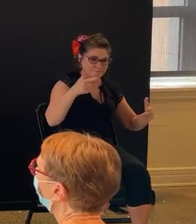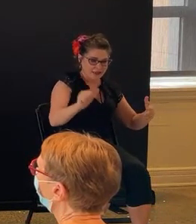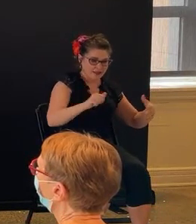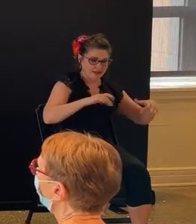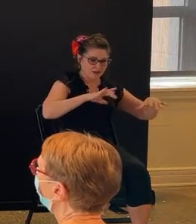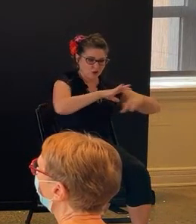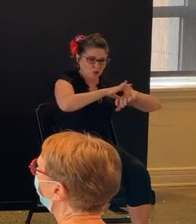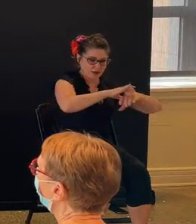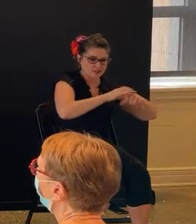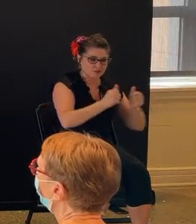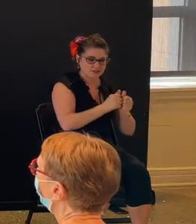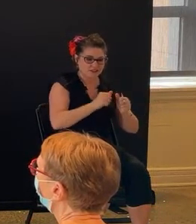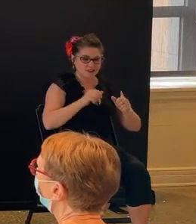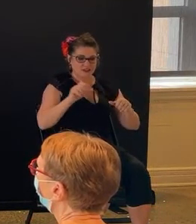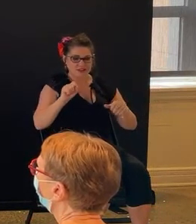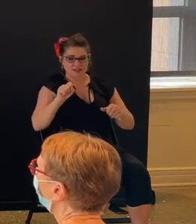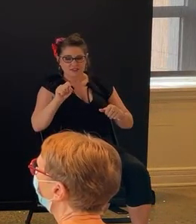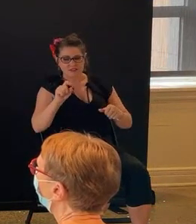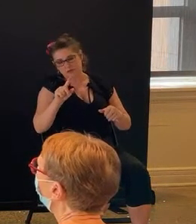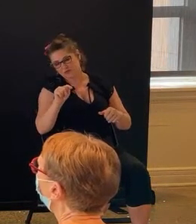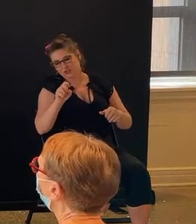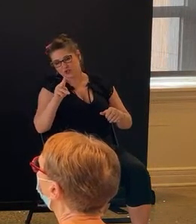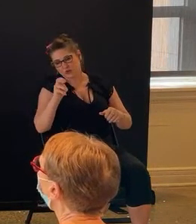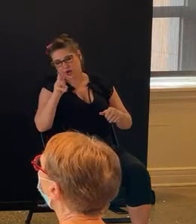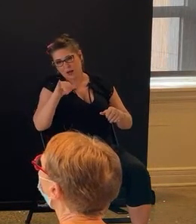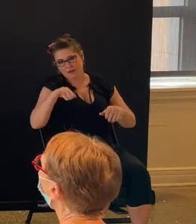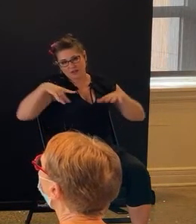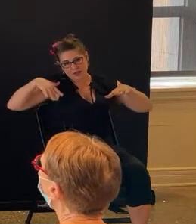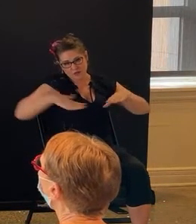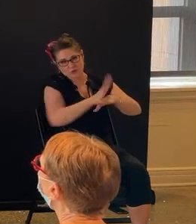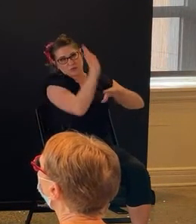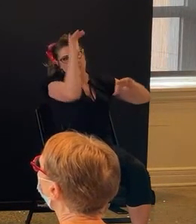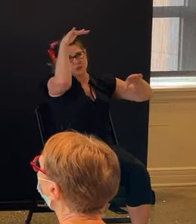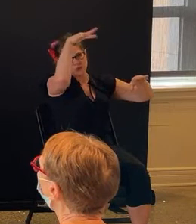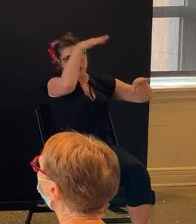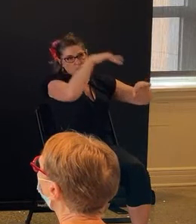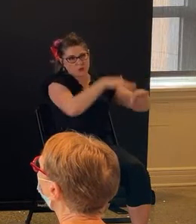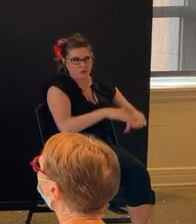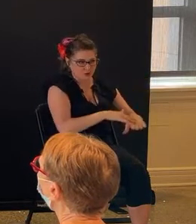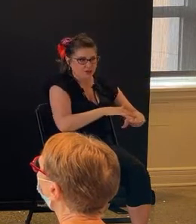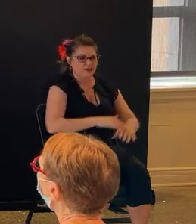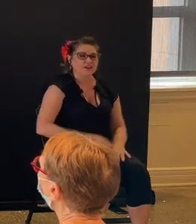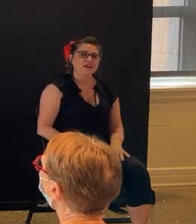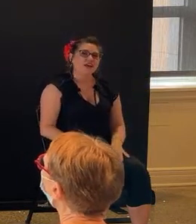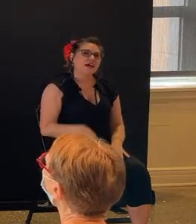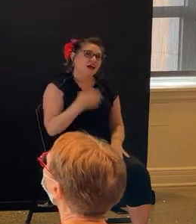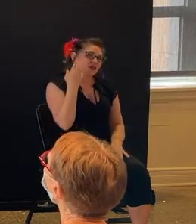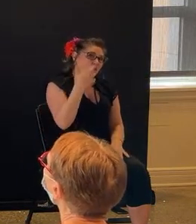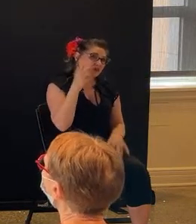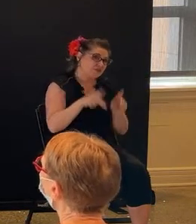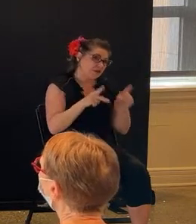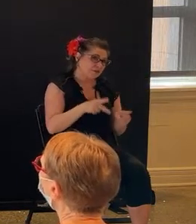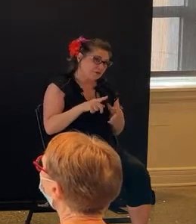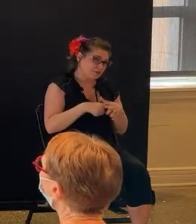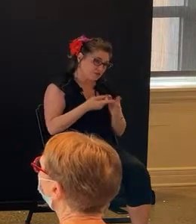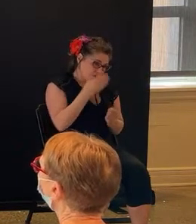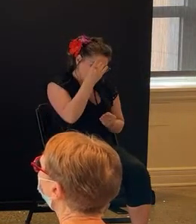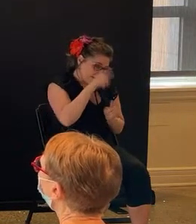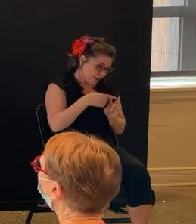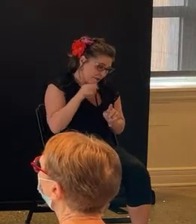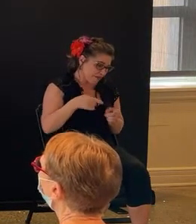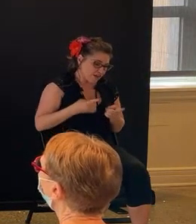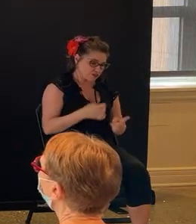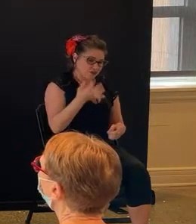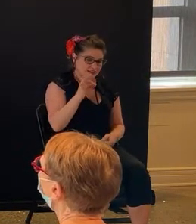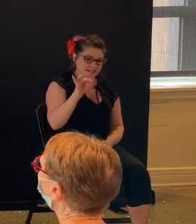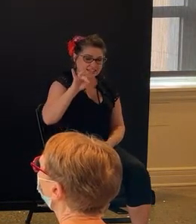tsunamis. Let's see, I can't remember, okay. And the reason people started thinking about it in the 1980s is that